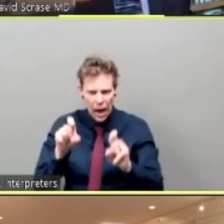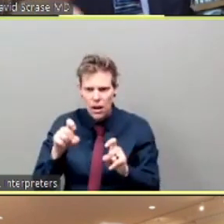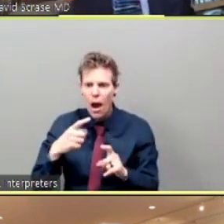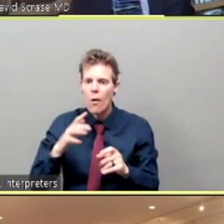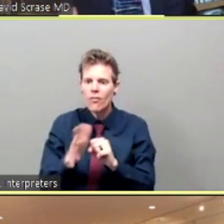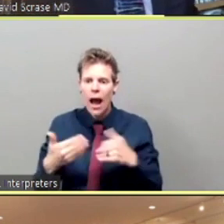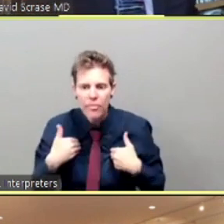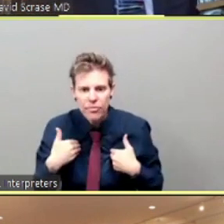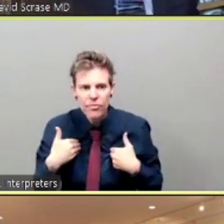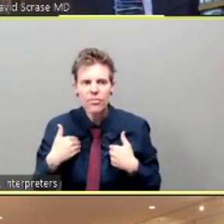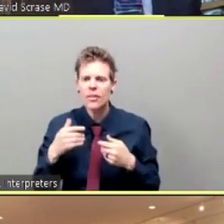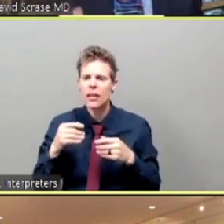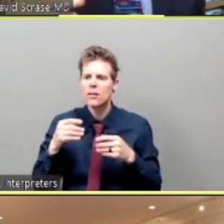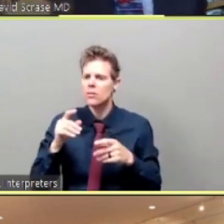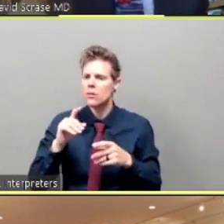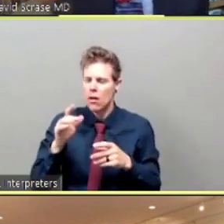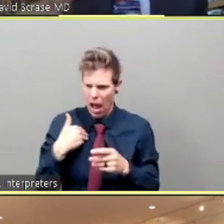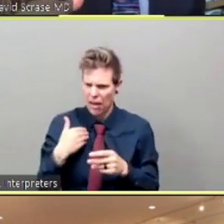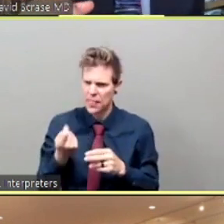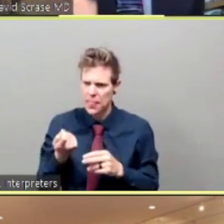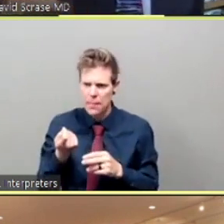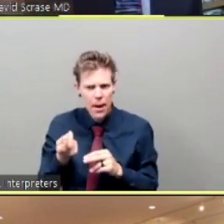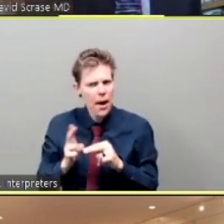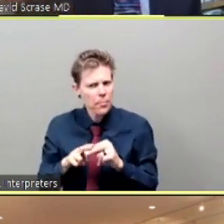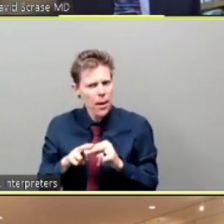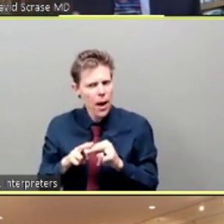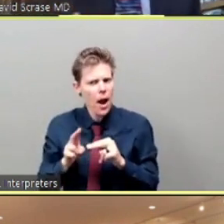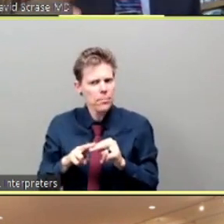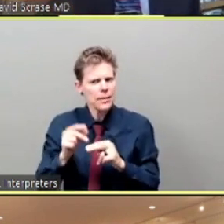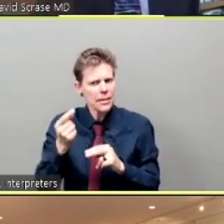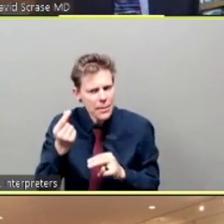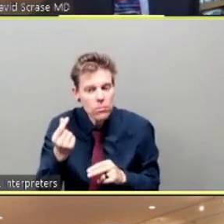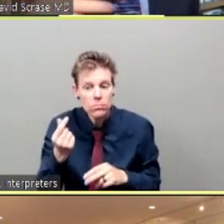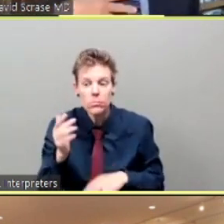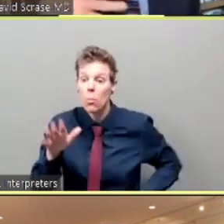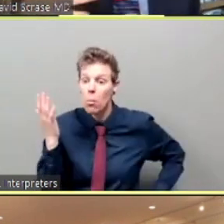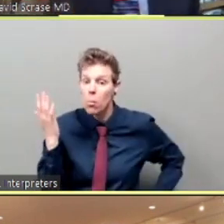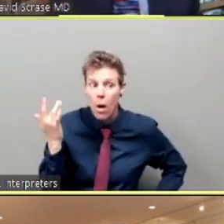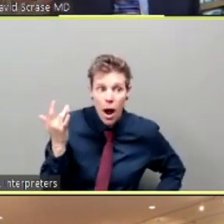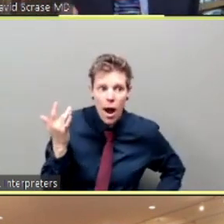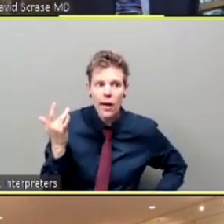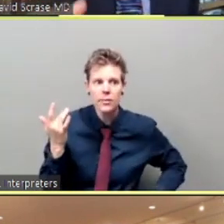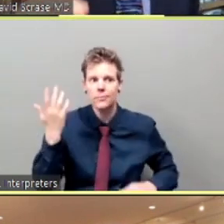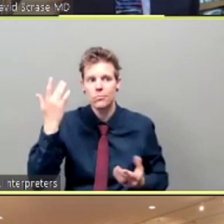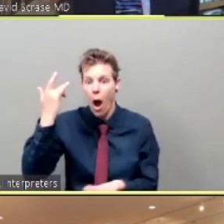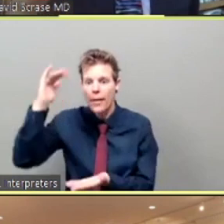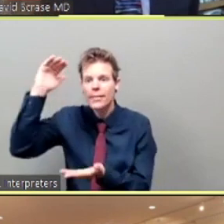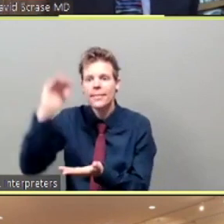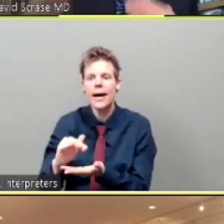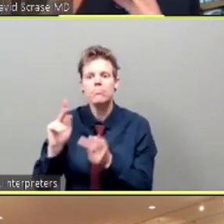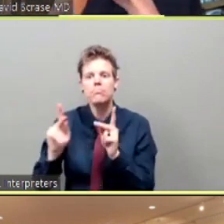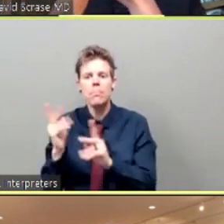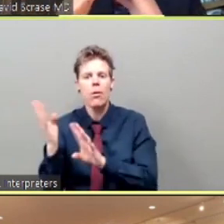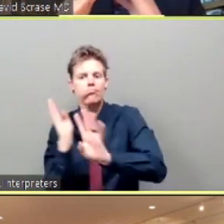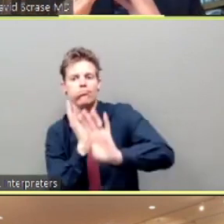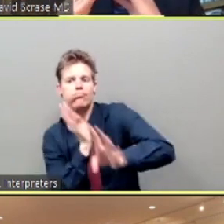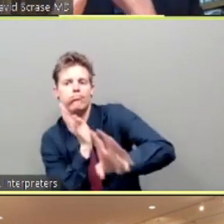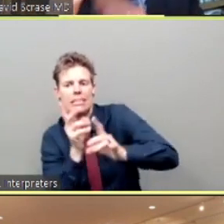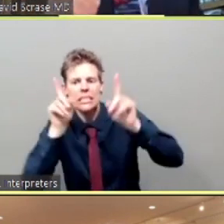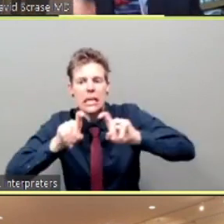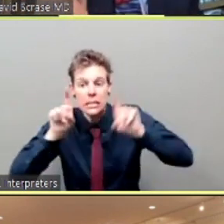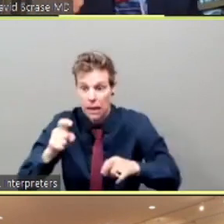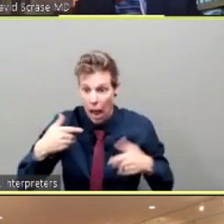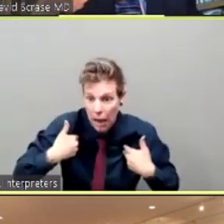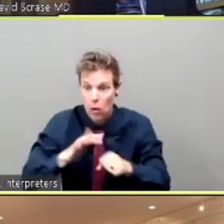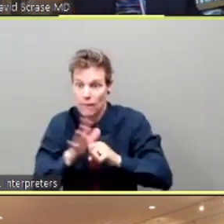are vaccinated, less people will need testing when they've had a contact if they're vaccinated, et cetera, et cetera. Everyone still needs testing